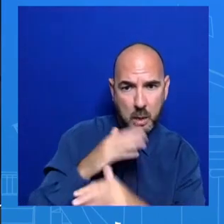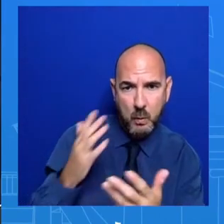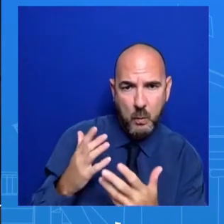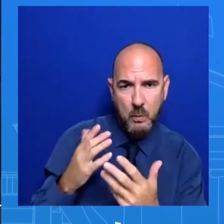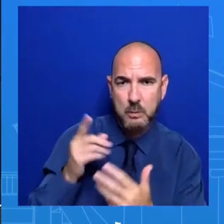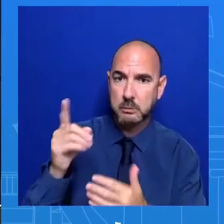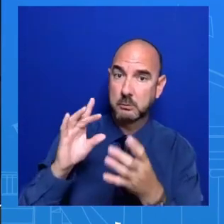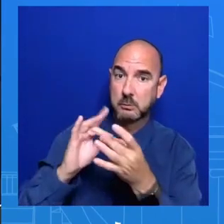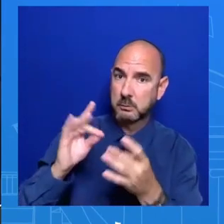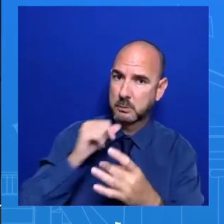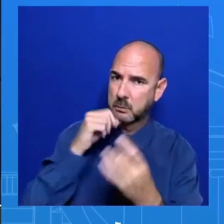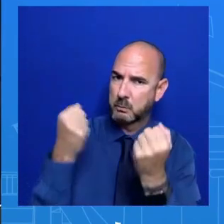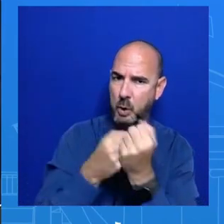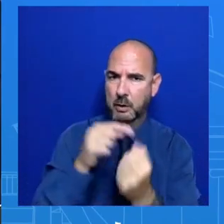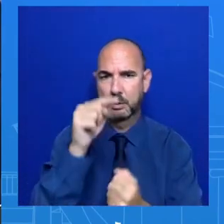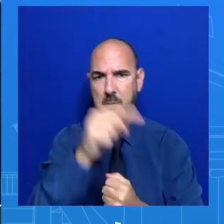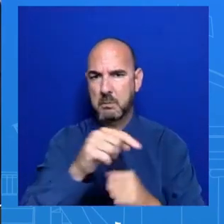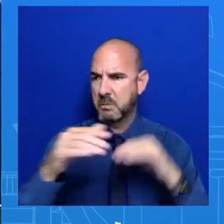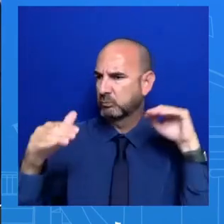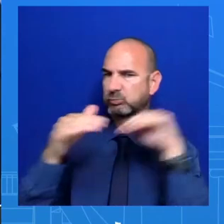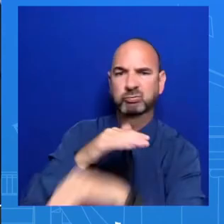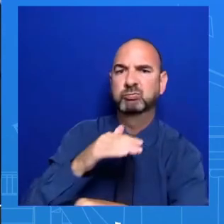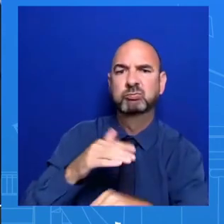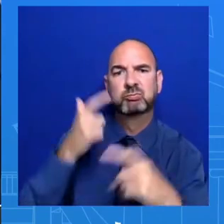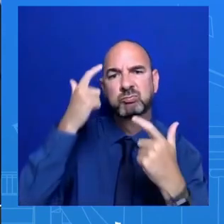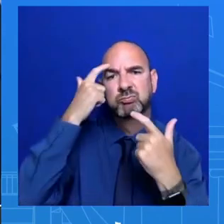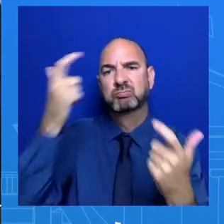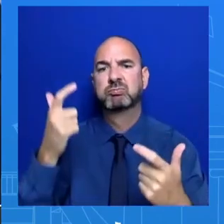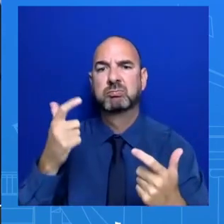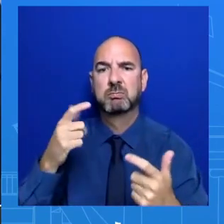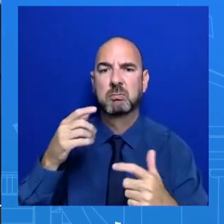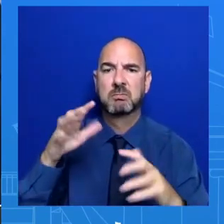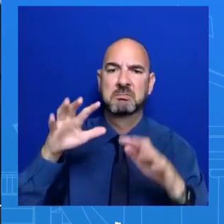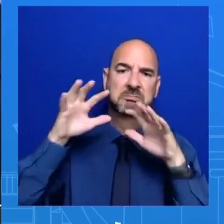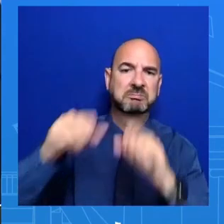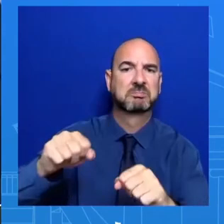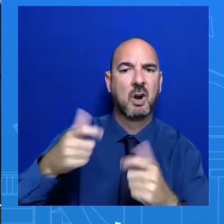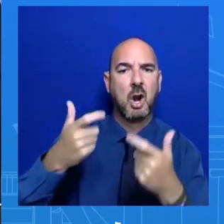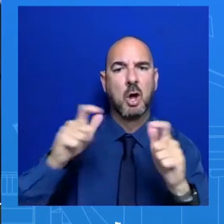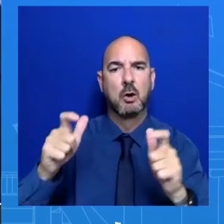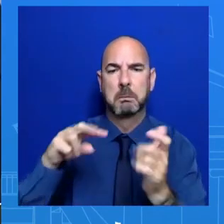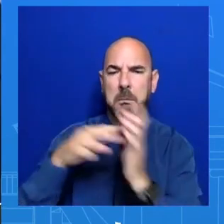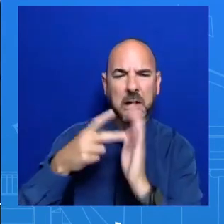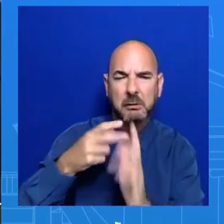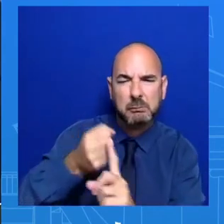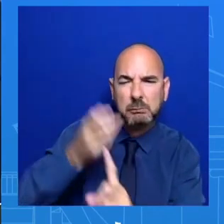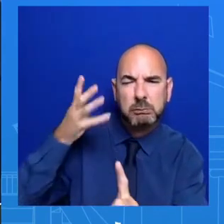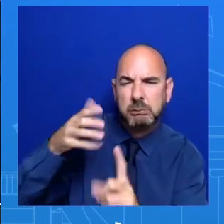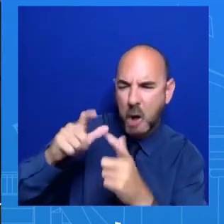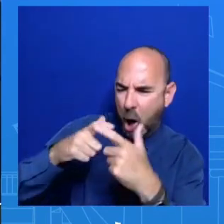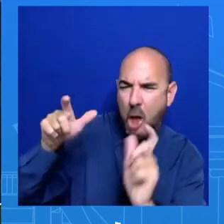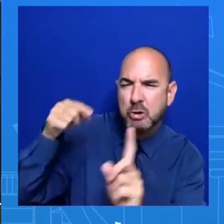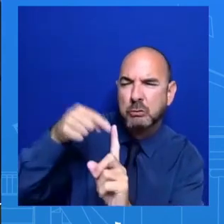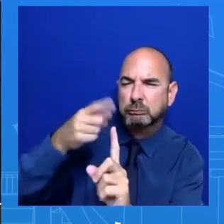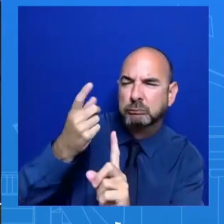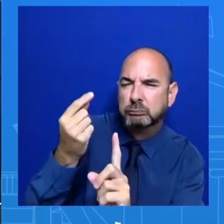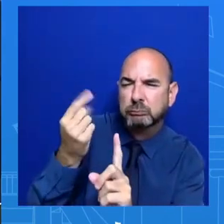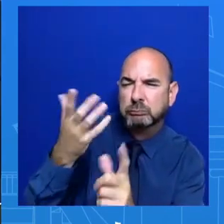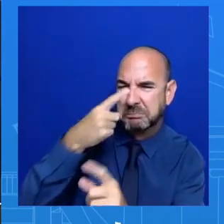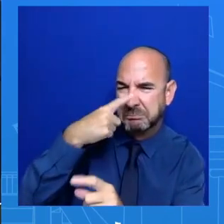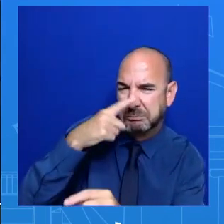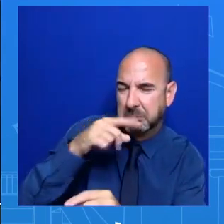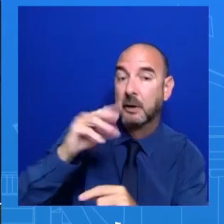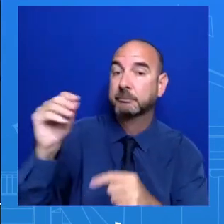define large-scale ground invasion? And then secondly, has the president's broken promise to visit Africa created